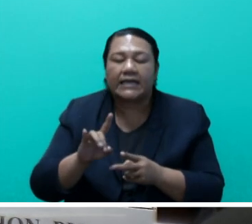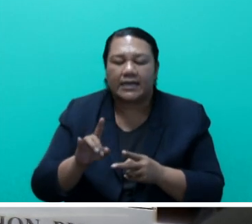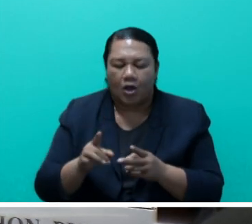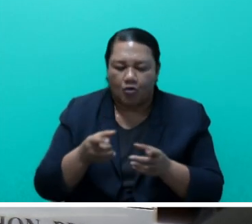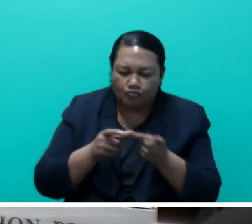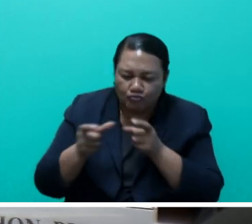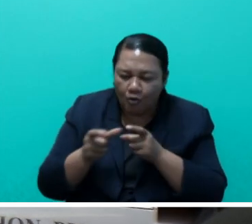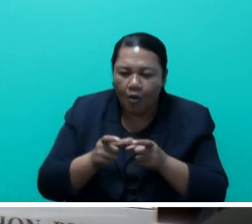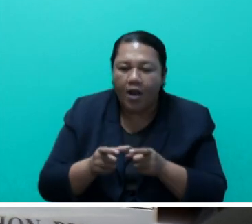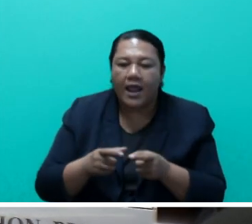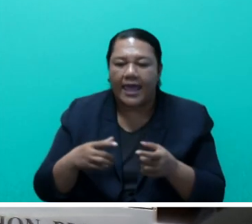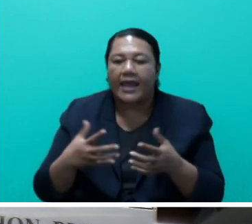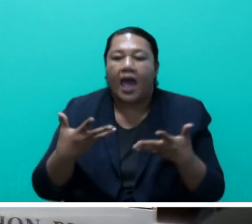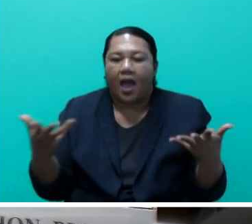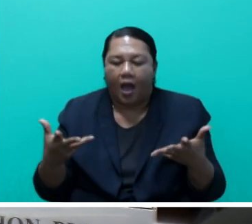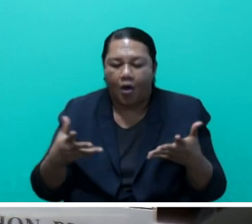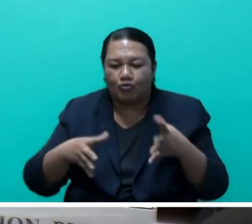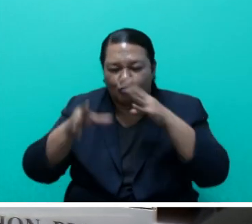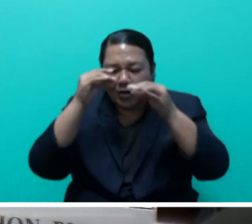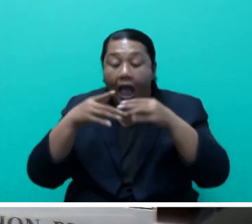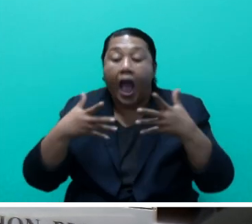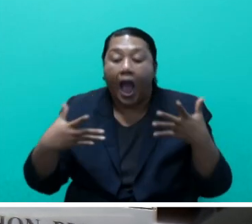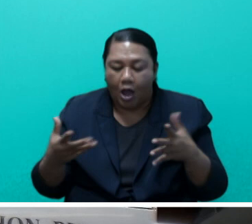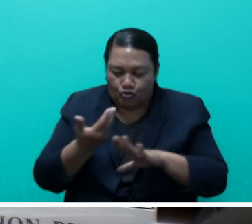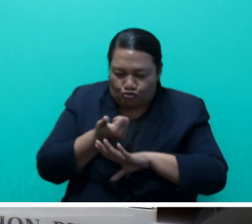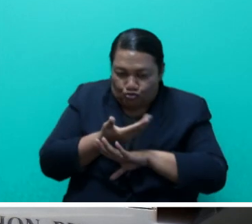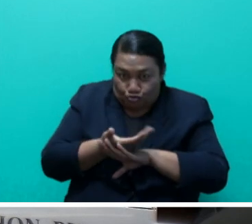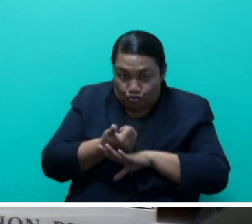modern technologies and with sustainable cane production.